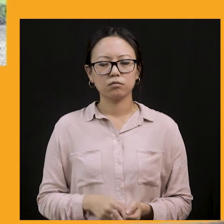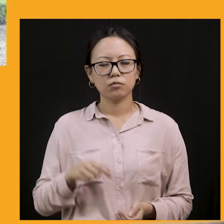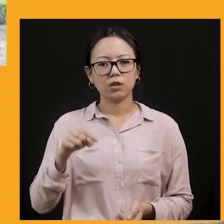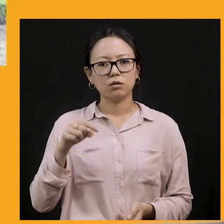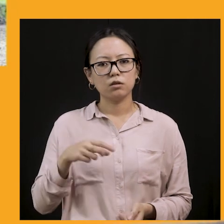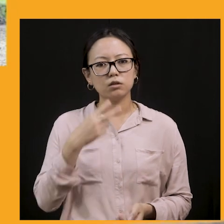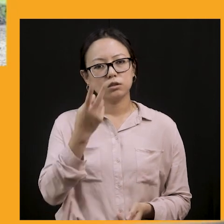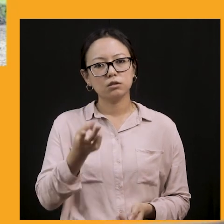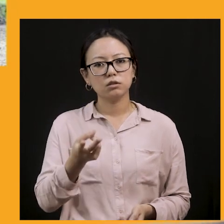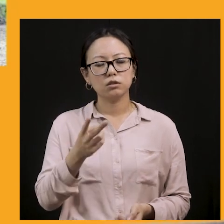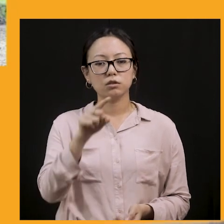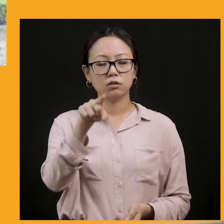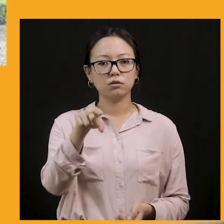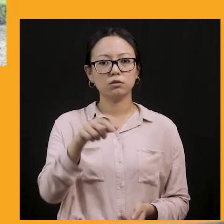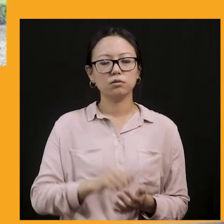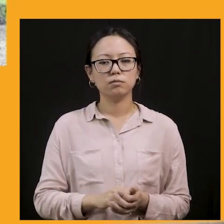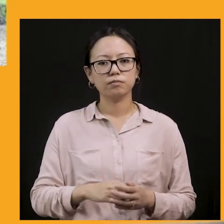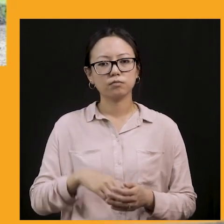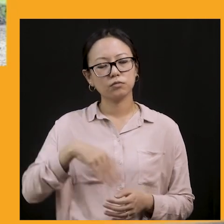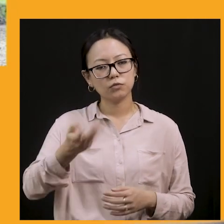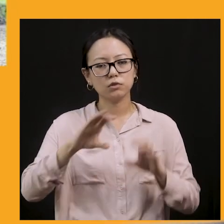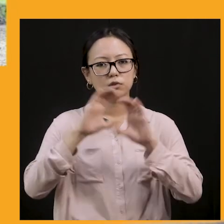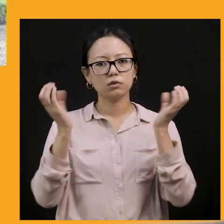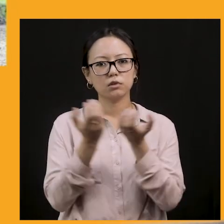today. See you in the next class. We are going to